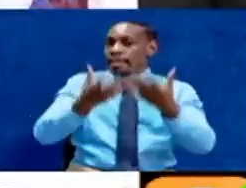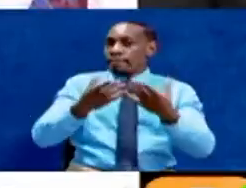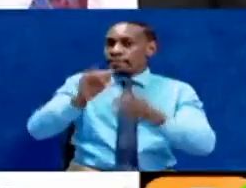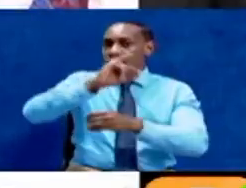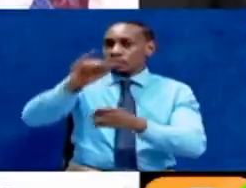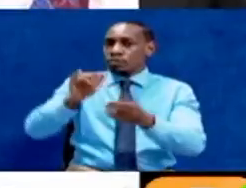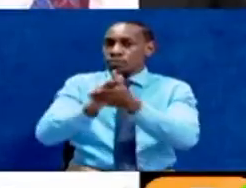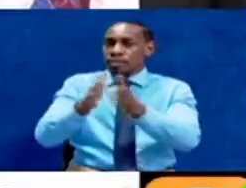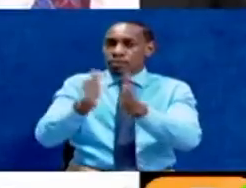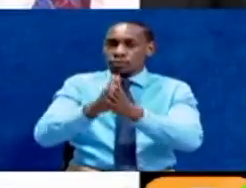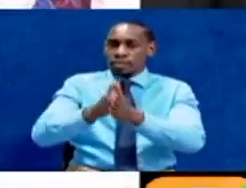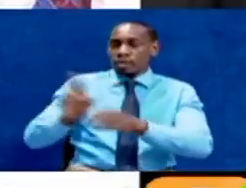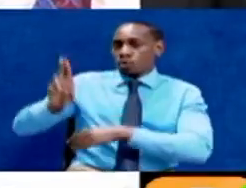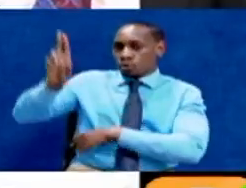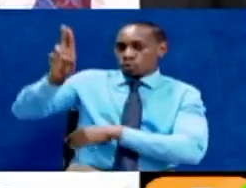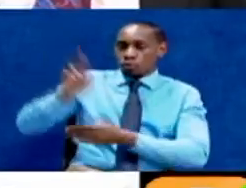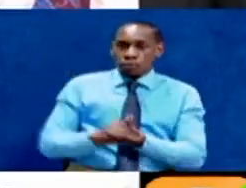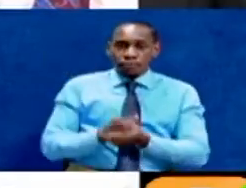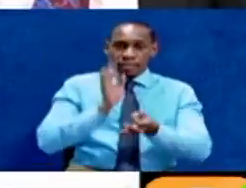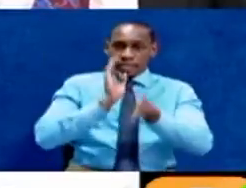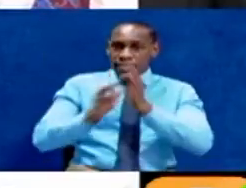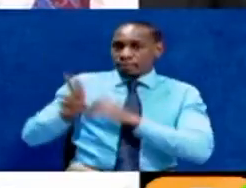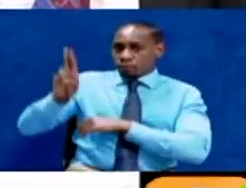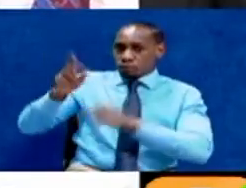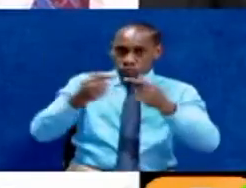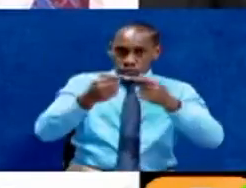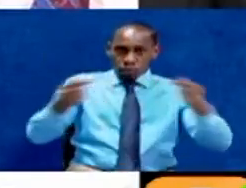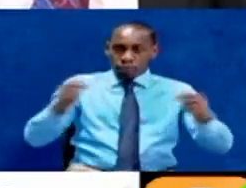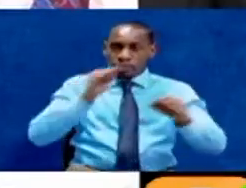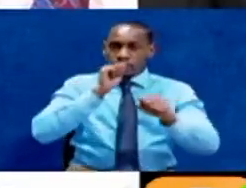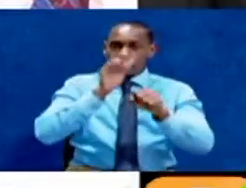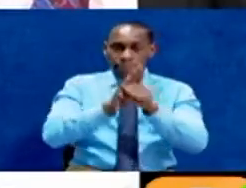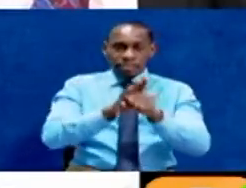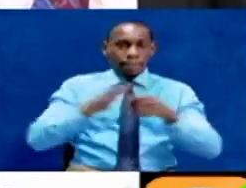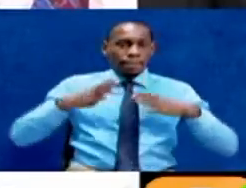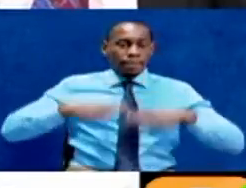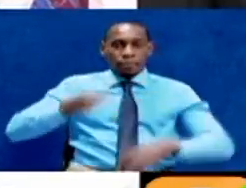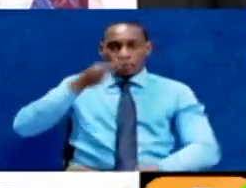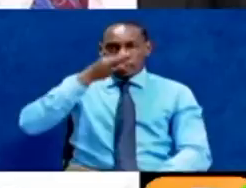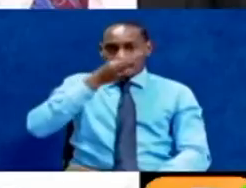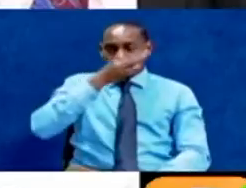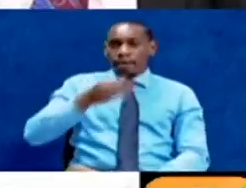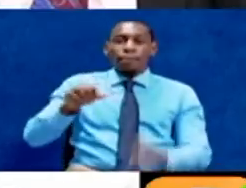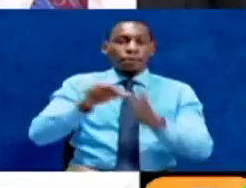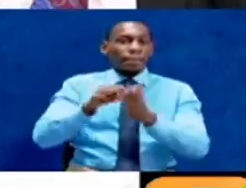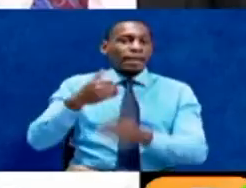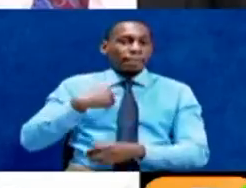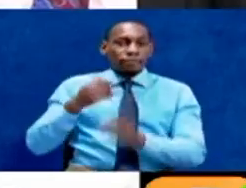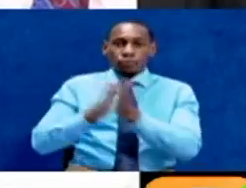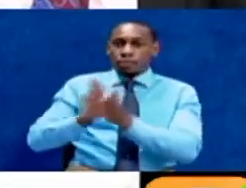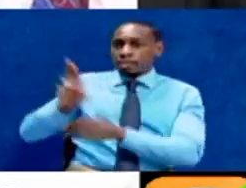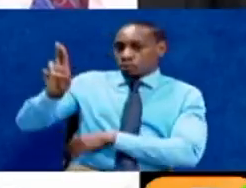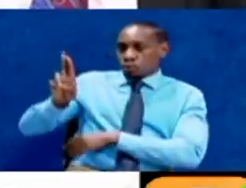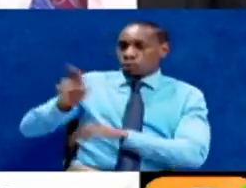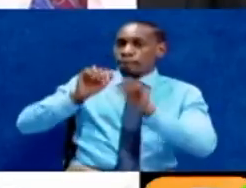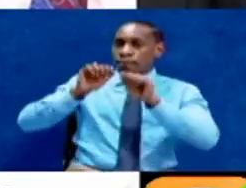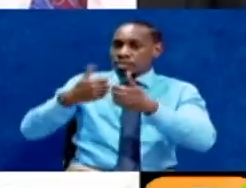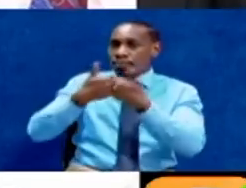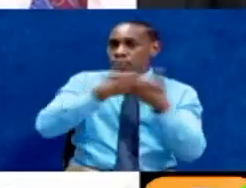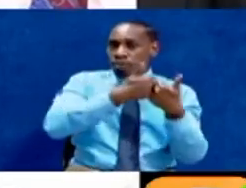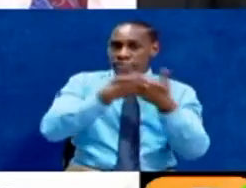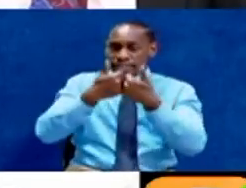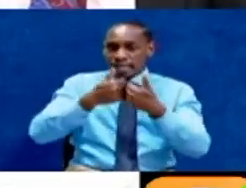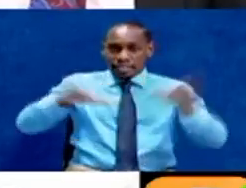for this presidency. If he now starts going against what he promised the people of Nyeri, then I will have a problem with him. Then I will now be able to